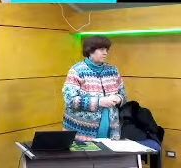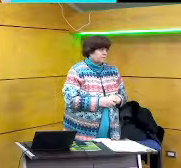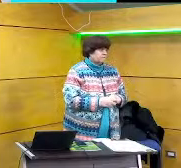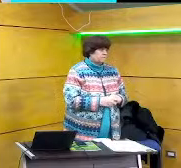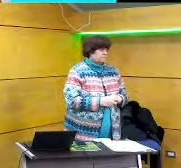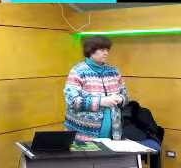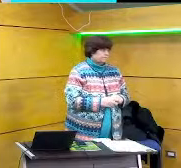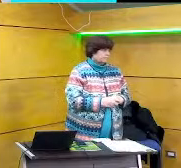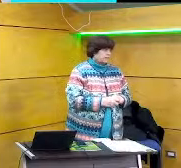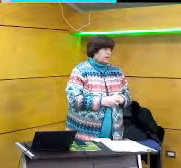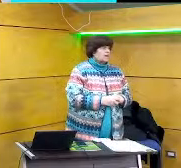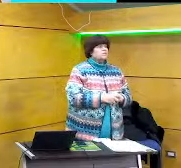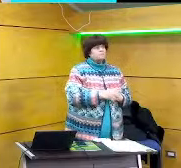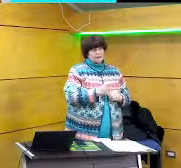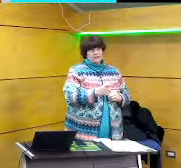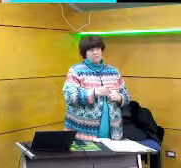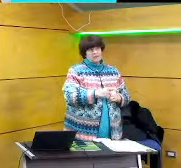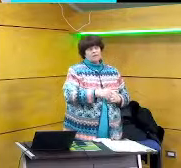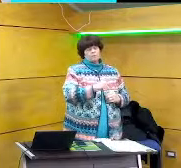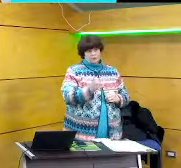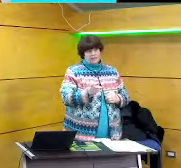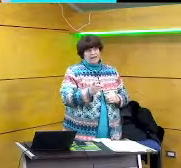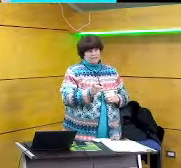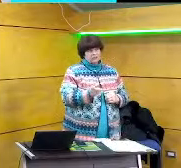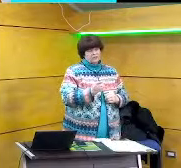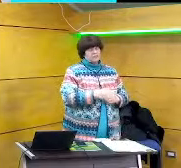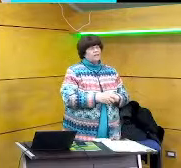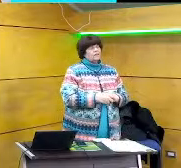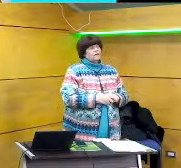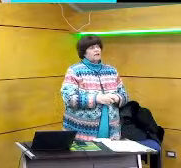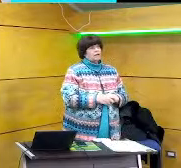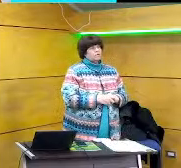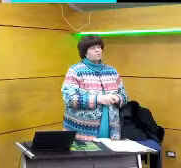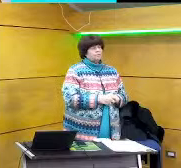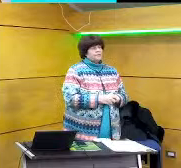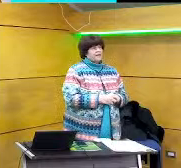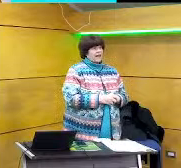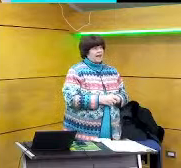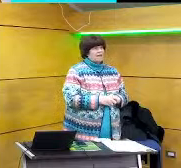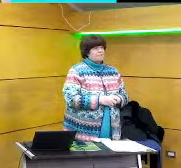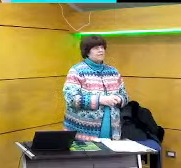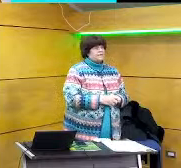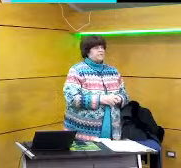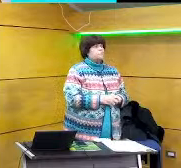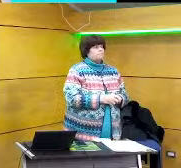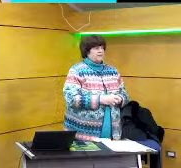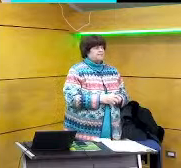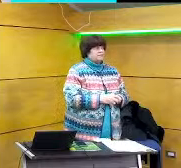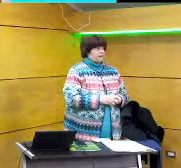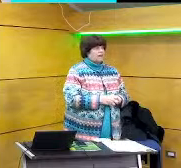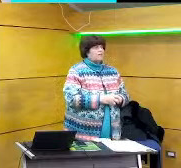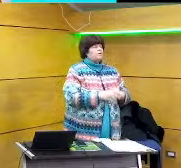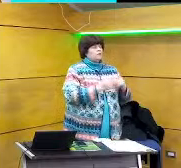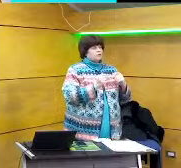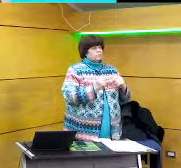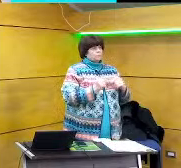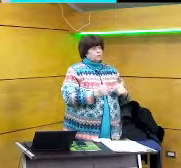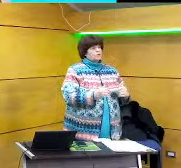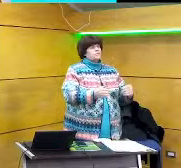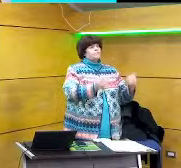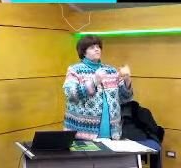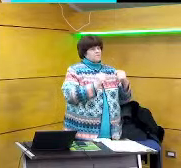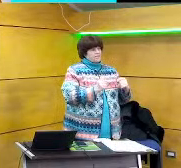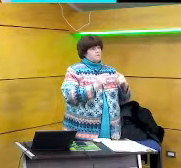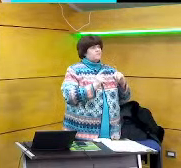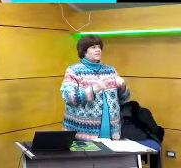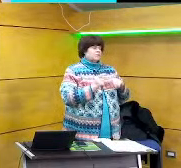have. Our spelling bee that we actually have is based on